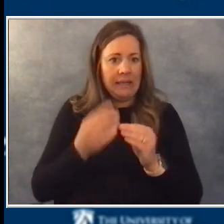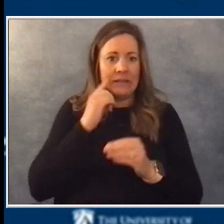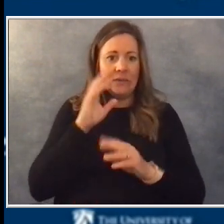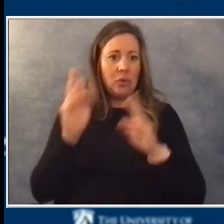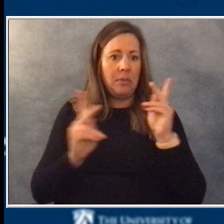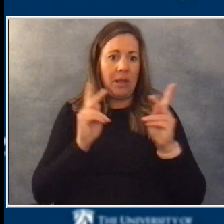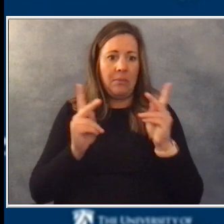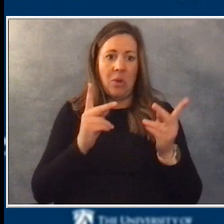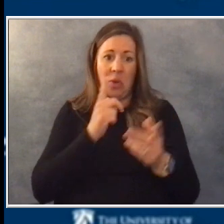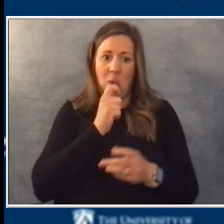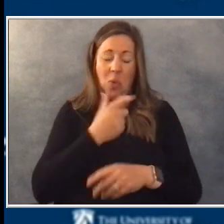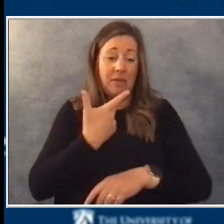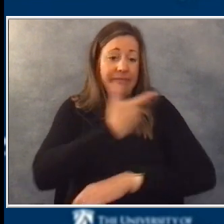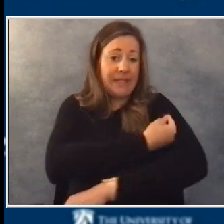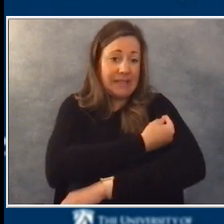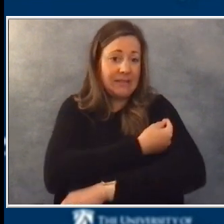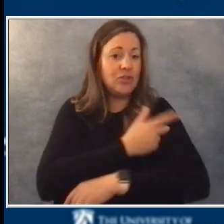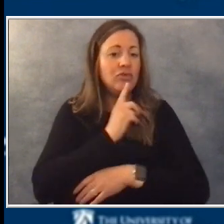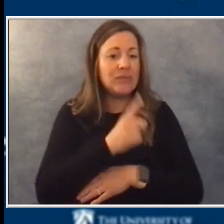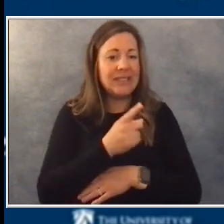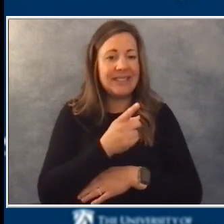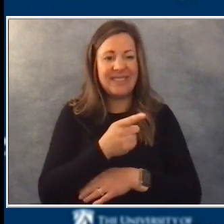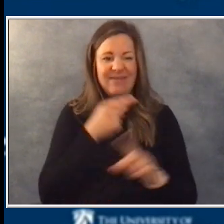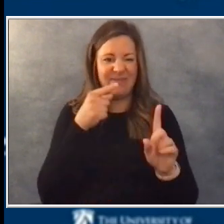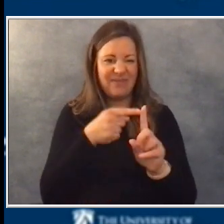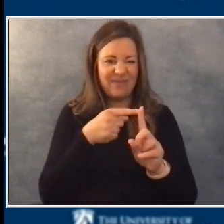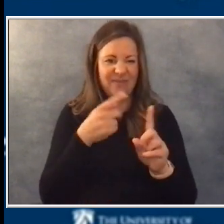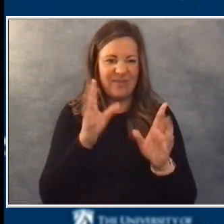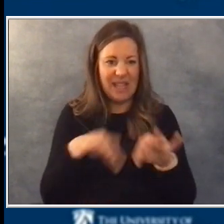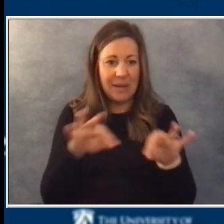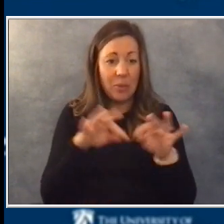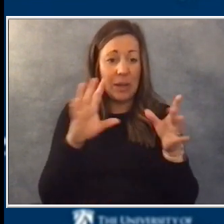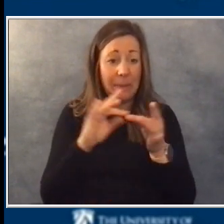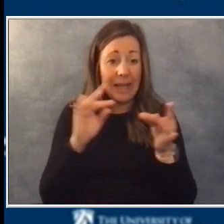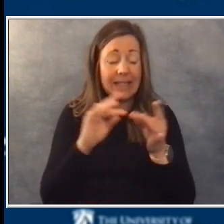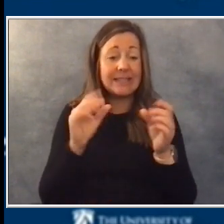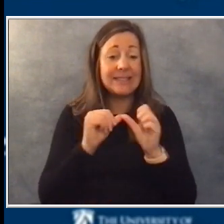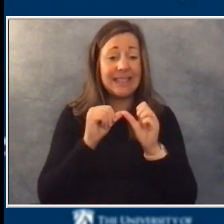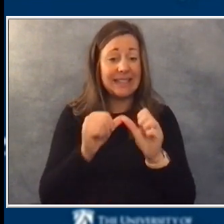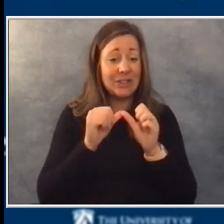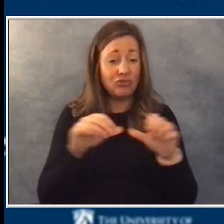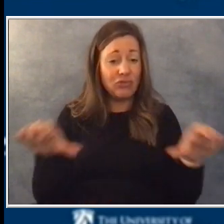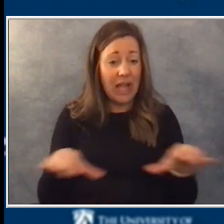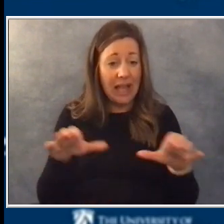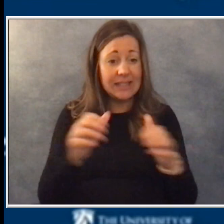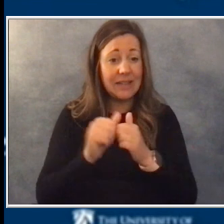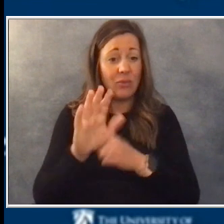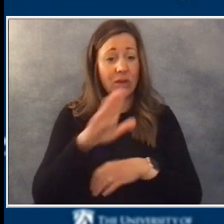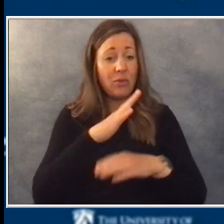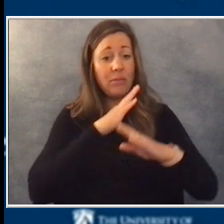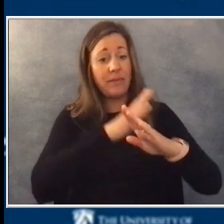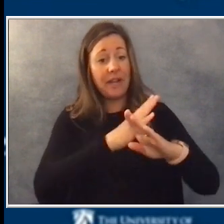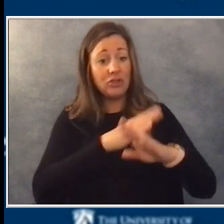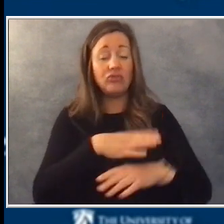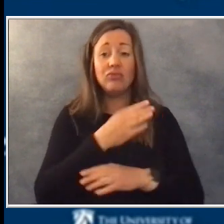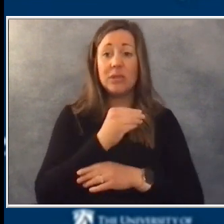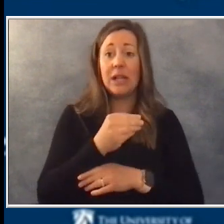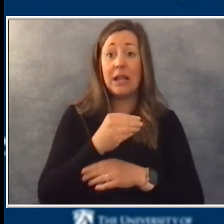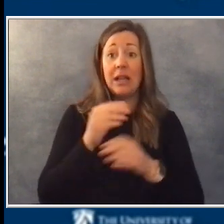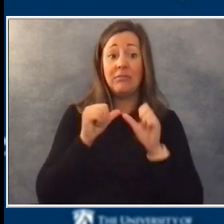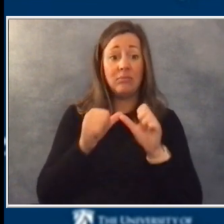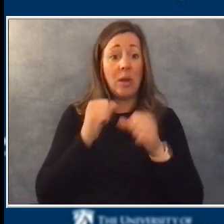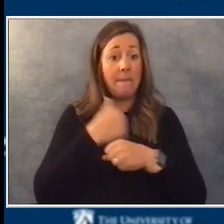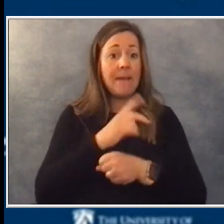vaccine coverage. So I think the main message for this is continue to be active in your prevention, continue to be up to